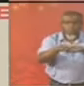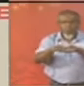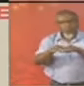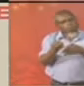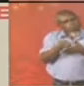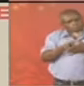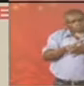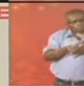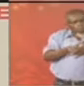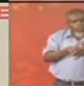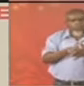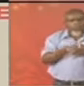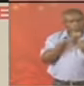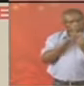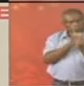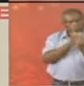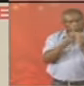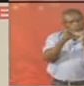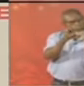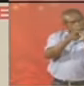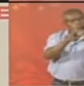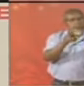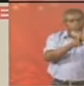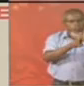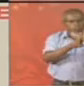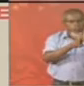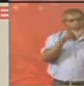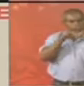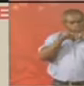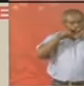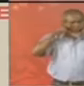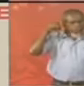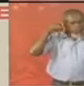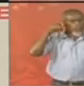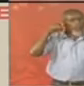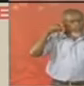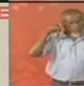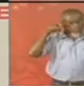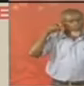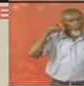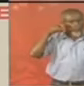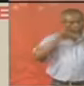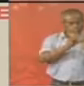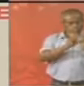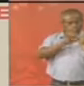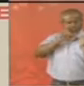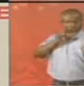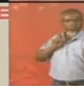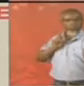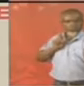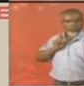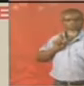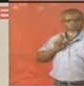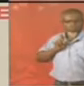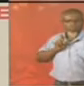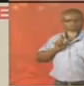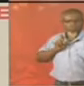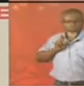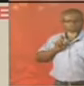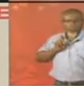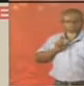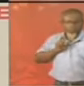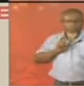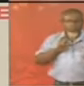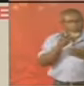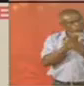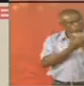your individual droplets to yourself by the decisions you make, the mask you're wearing, the distance you keep, the places that you don't go to.